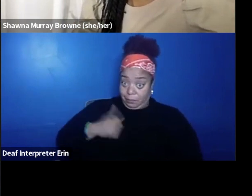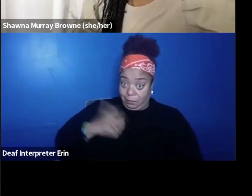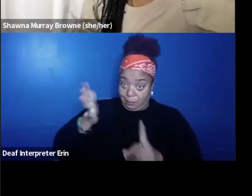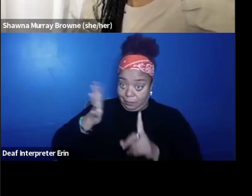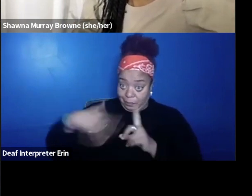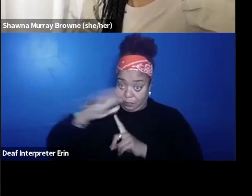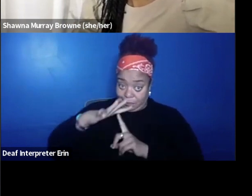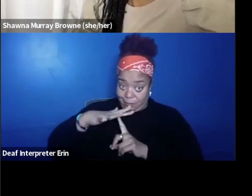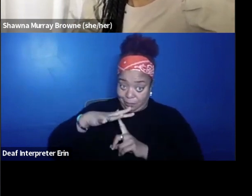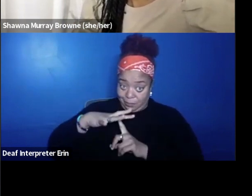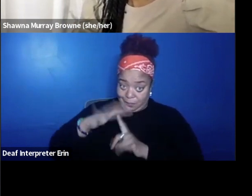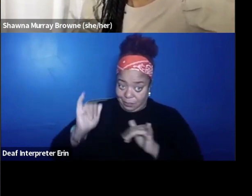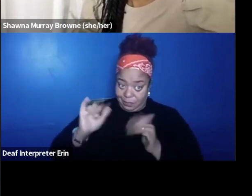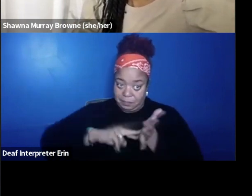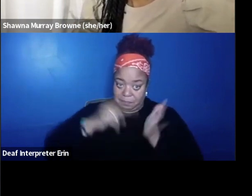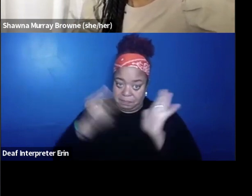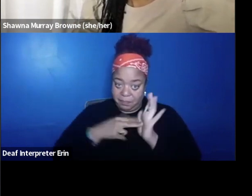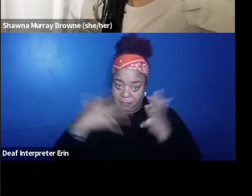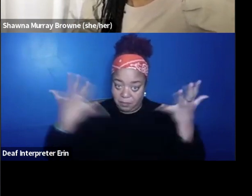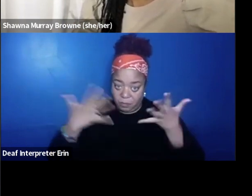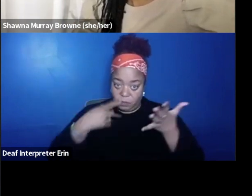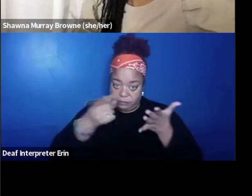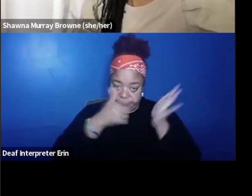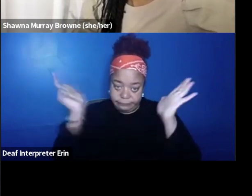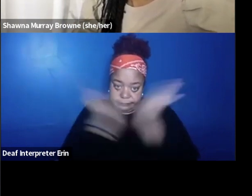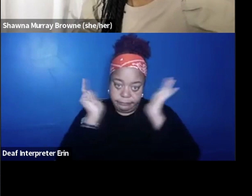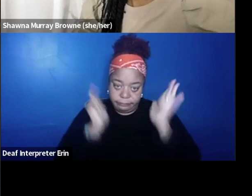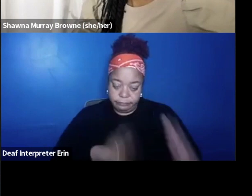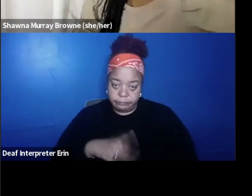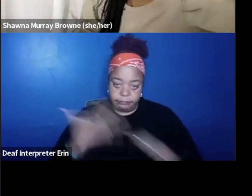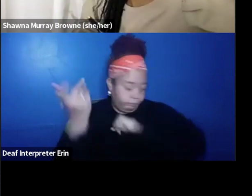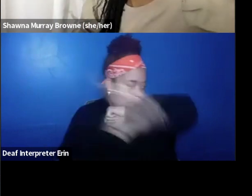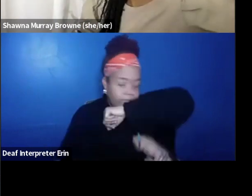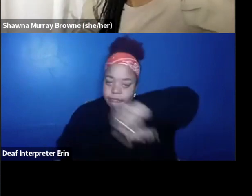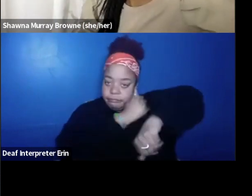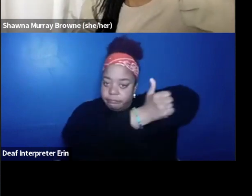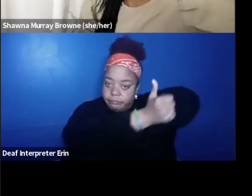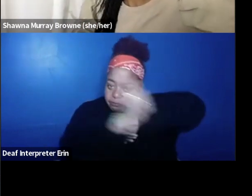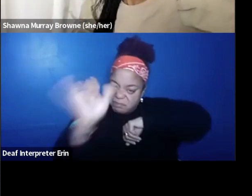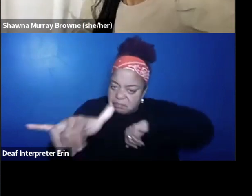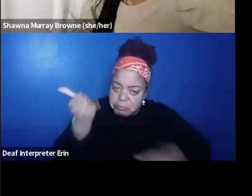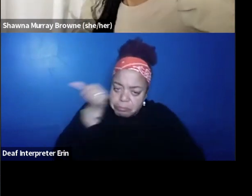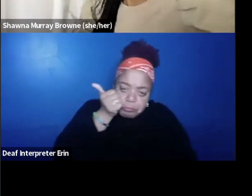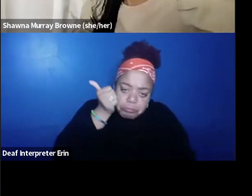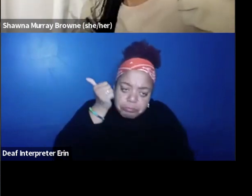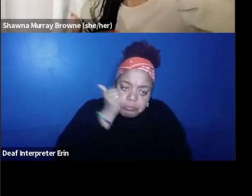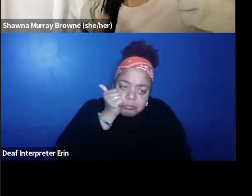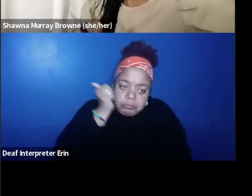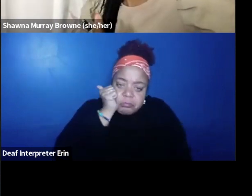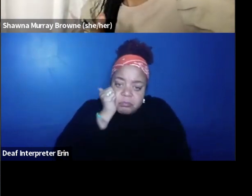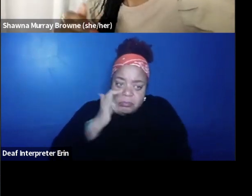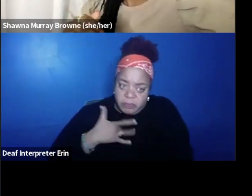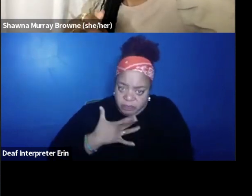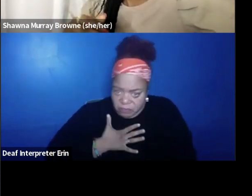offense, okay? So every day that you feel like I can't go on any